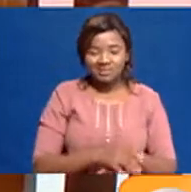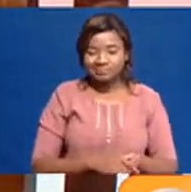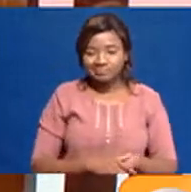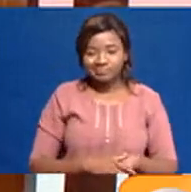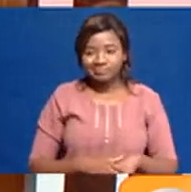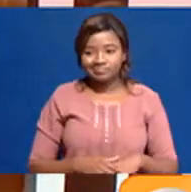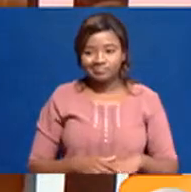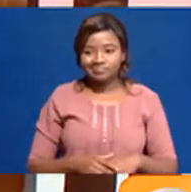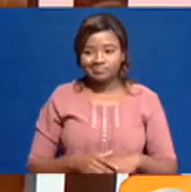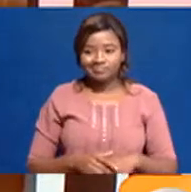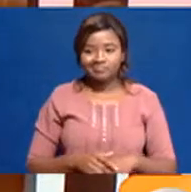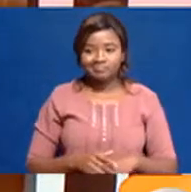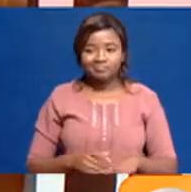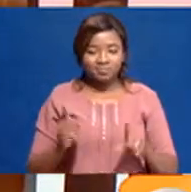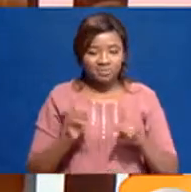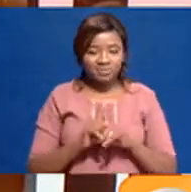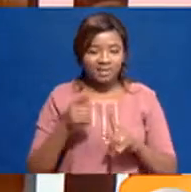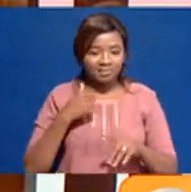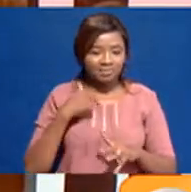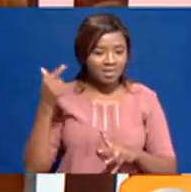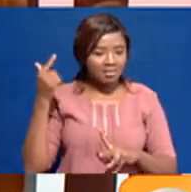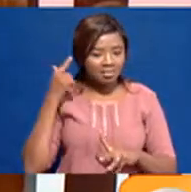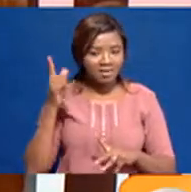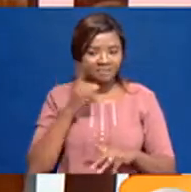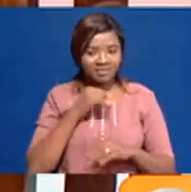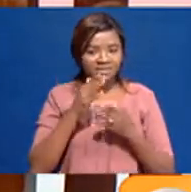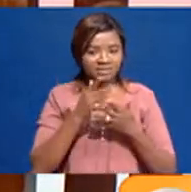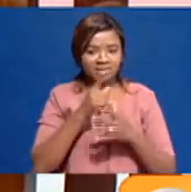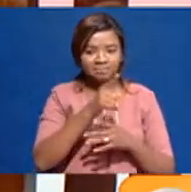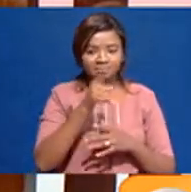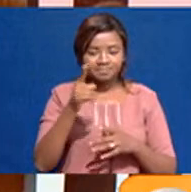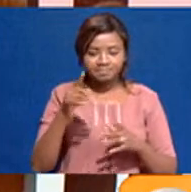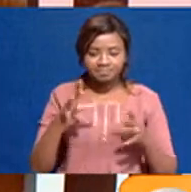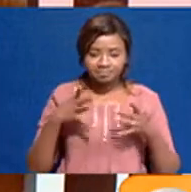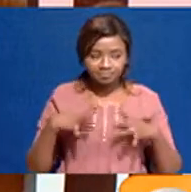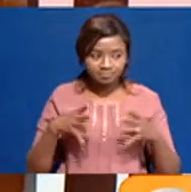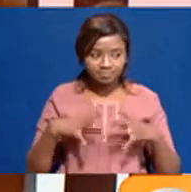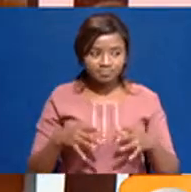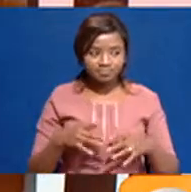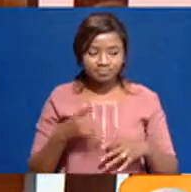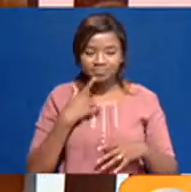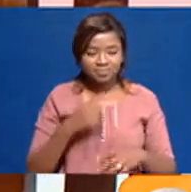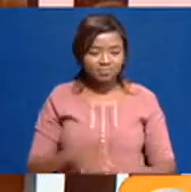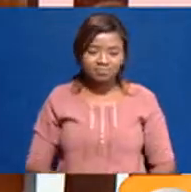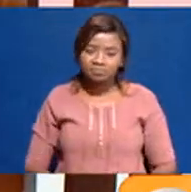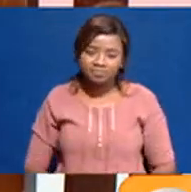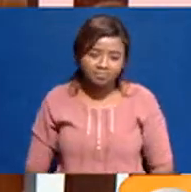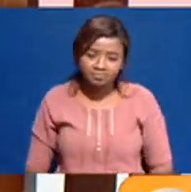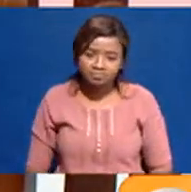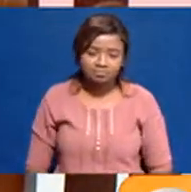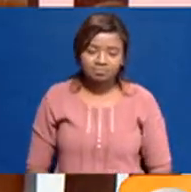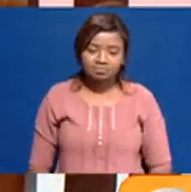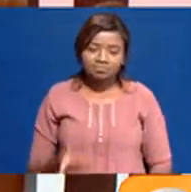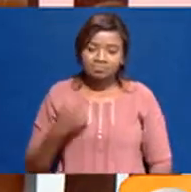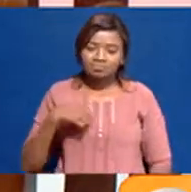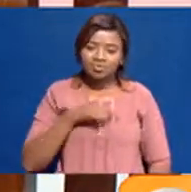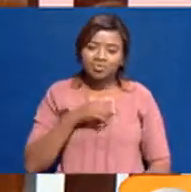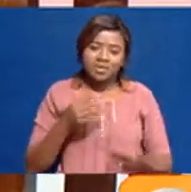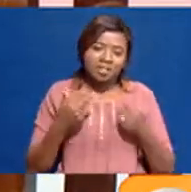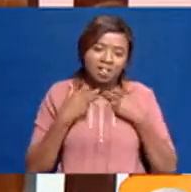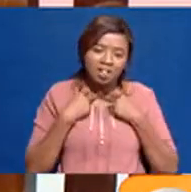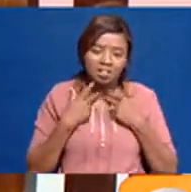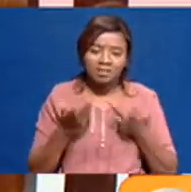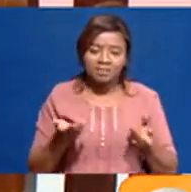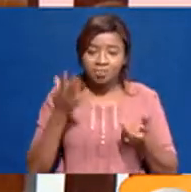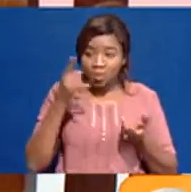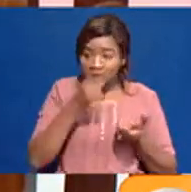And I have had followers, congregations, saying, you know, we are helpless, because they allow